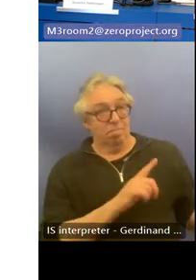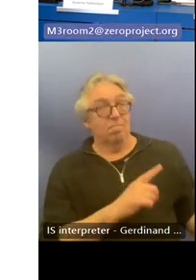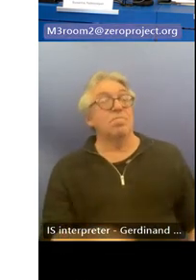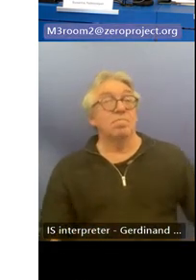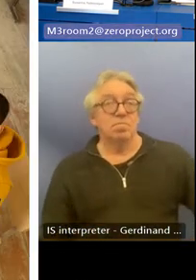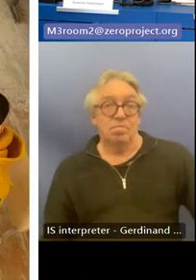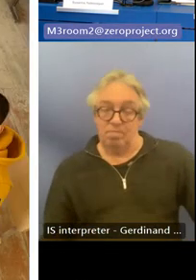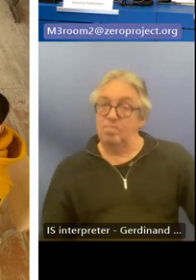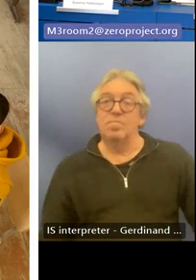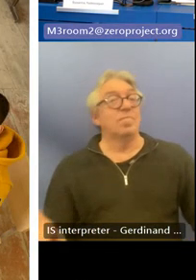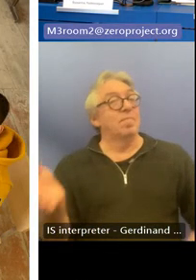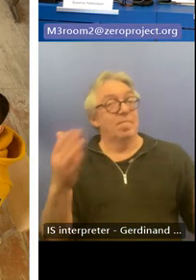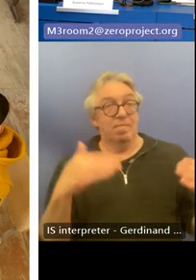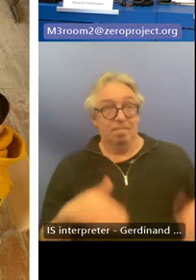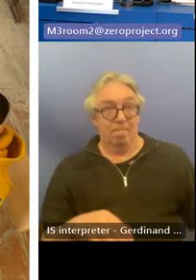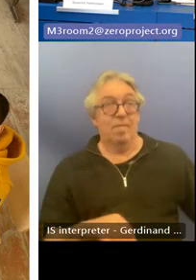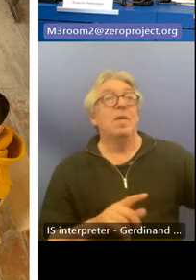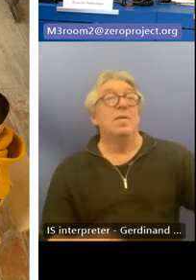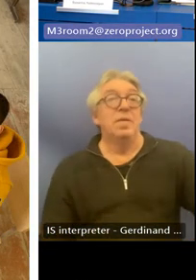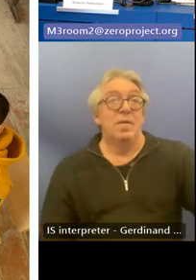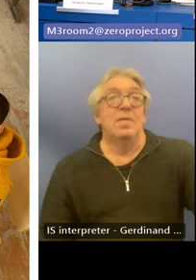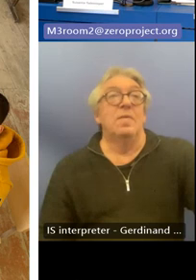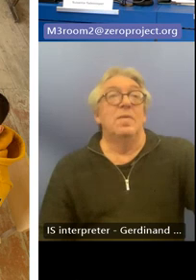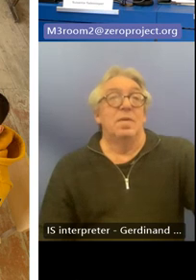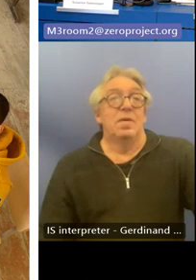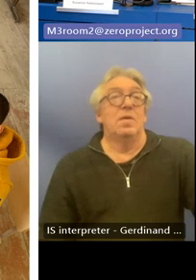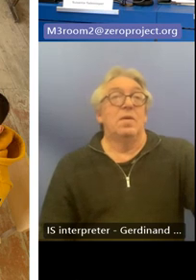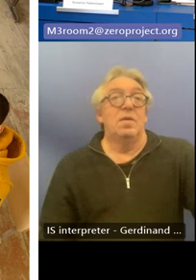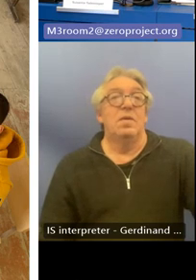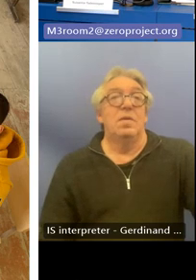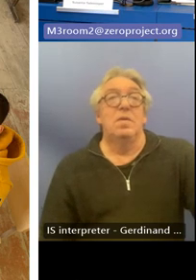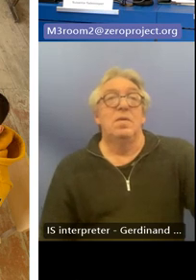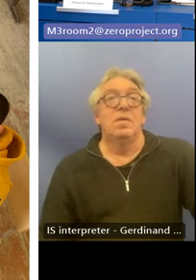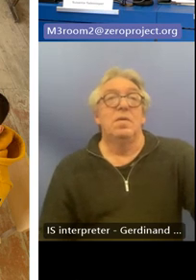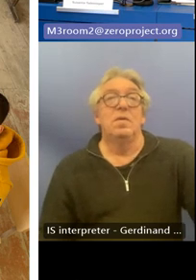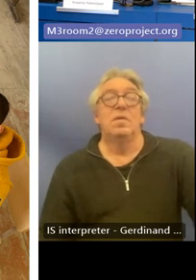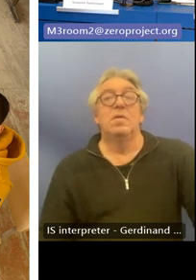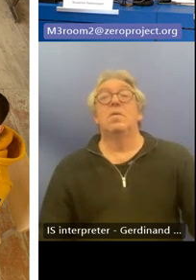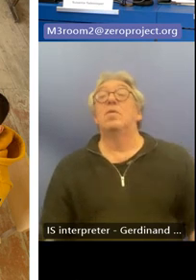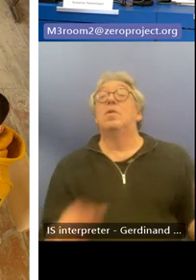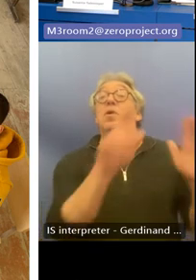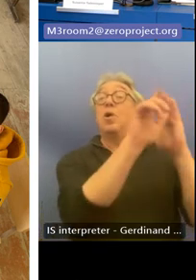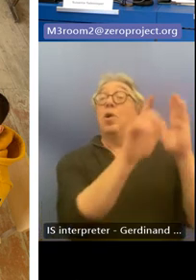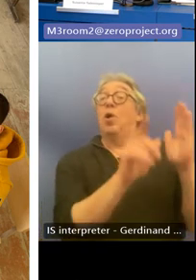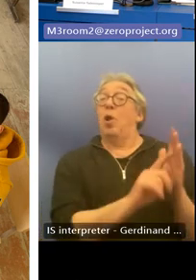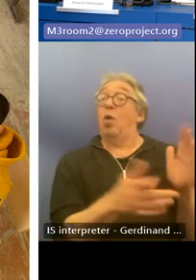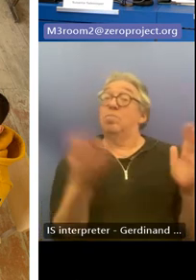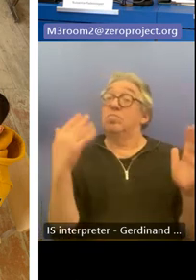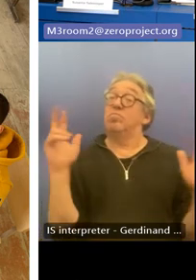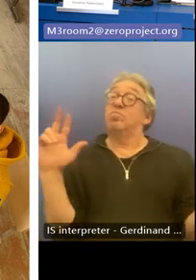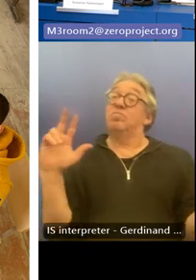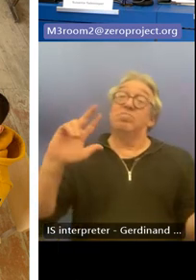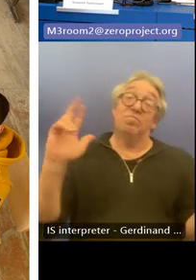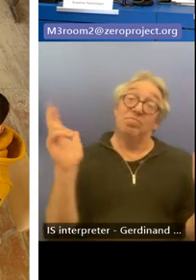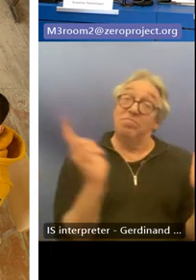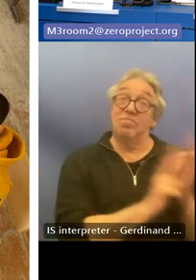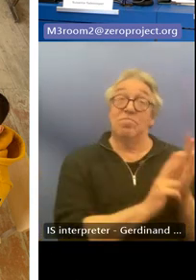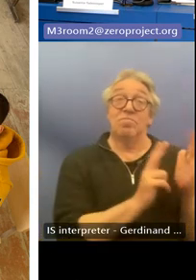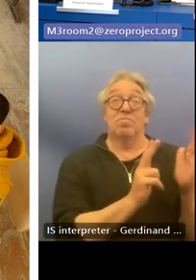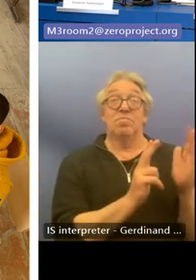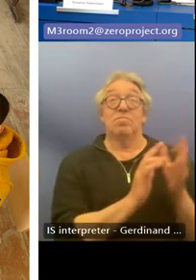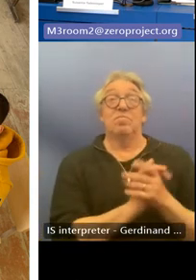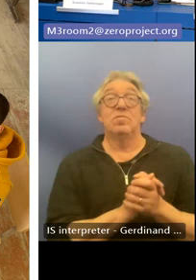please. Next, please. Okay. And after the adoption of legislation, a big issue, of course,